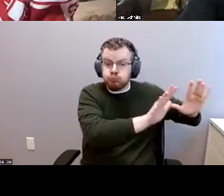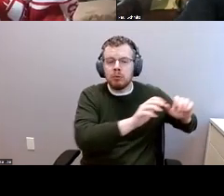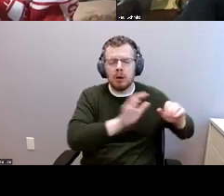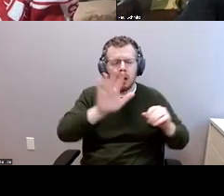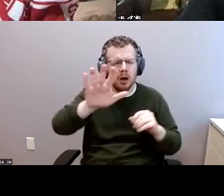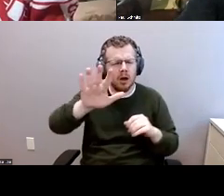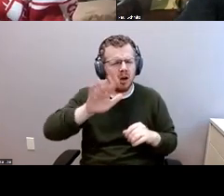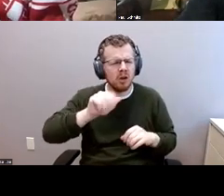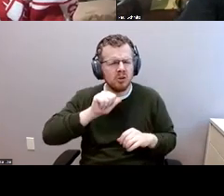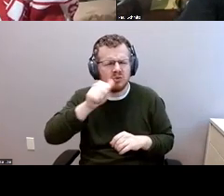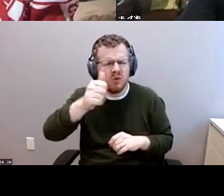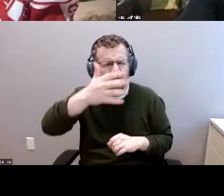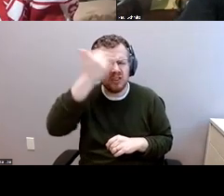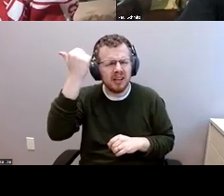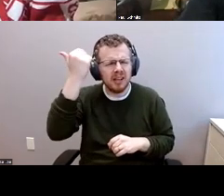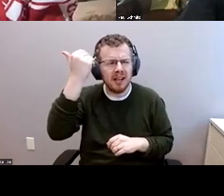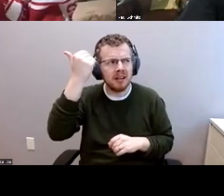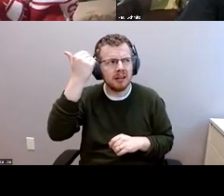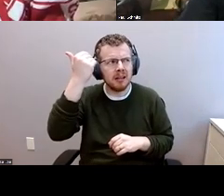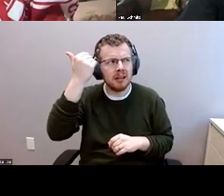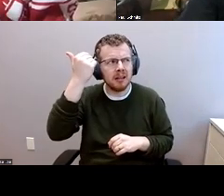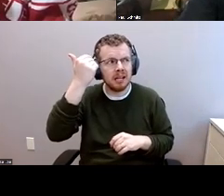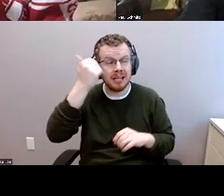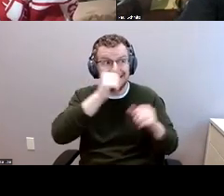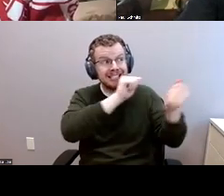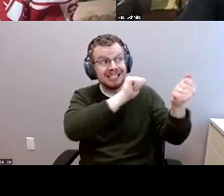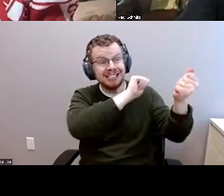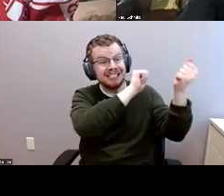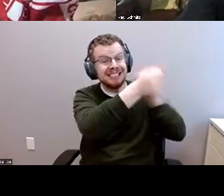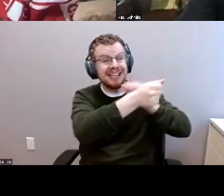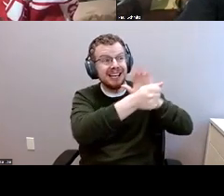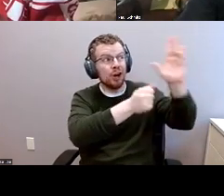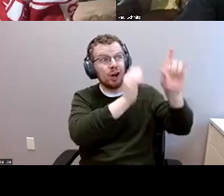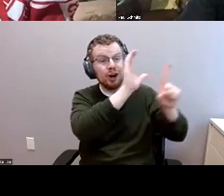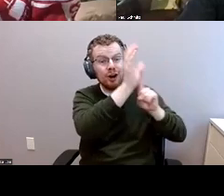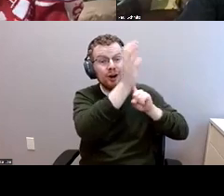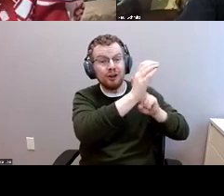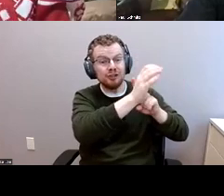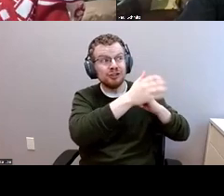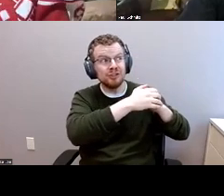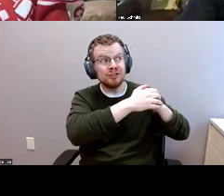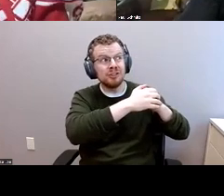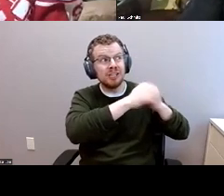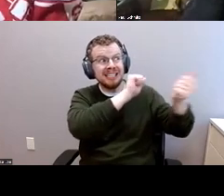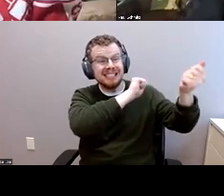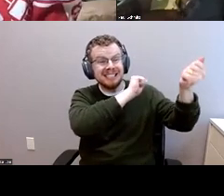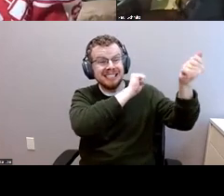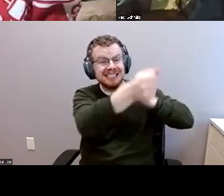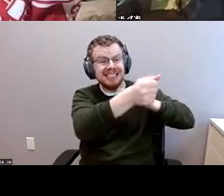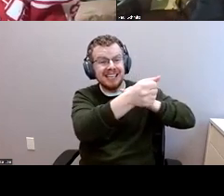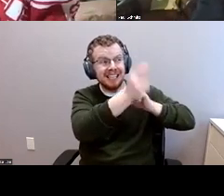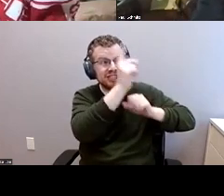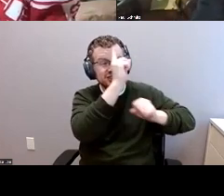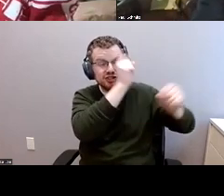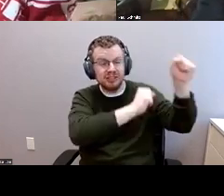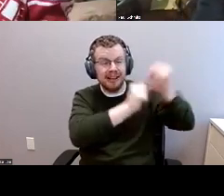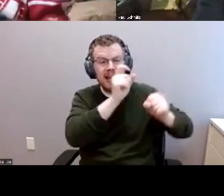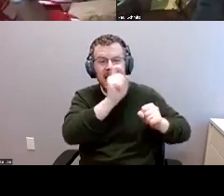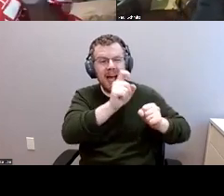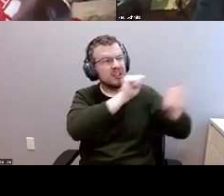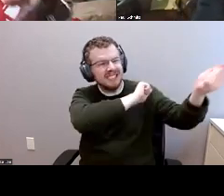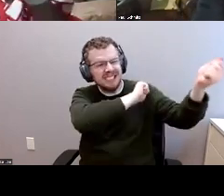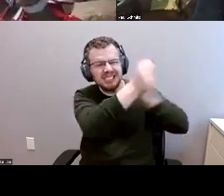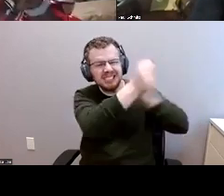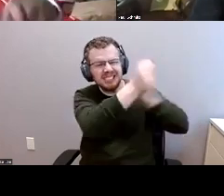that this is cultural change work we're doing, cultural strategy work that we're doing, which really is also about narrative change and narrative